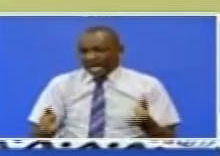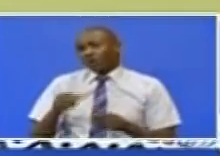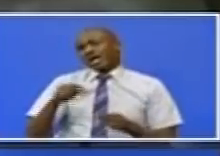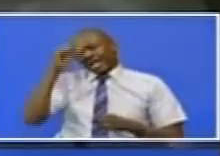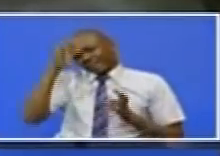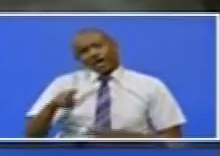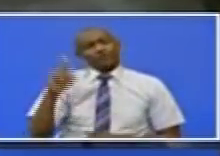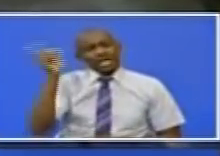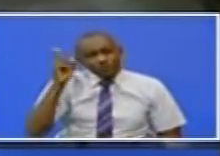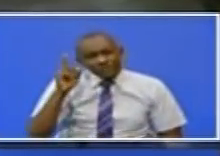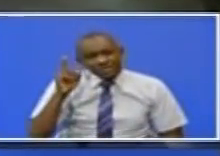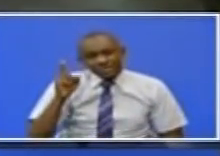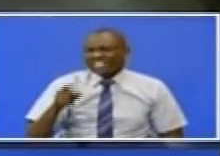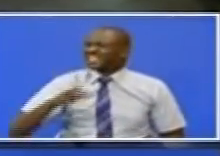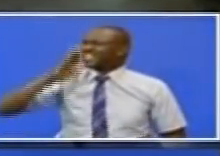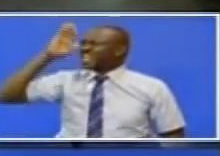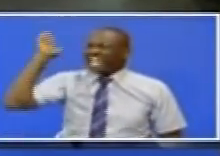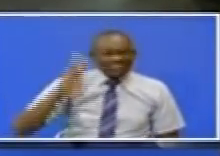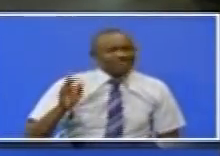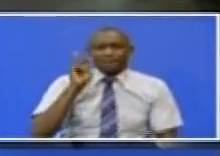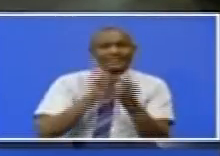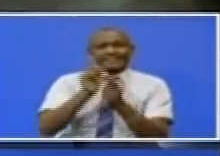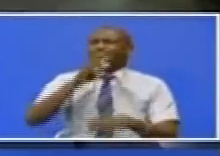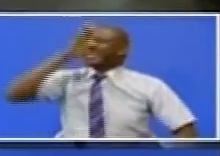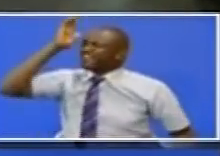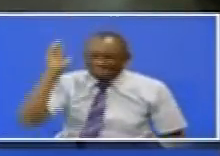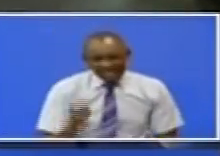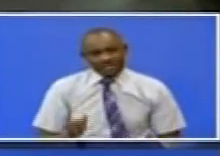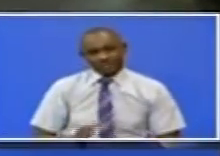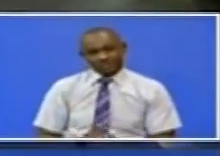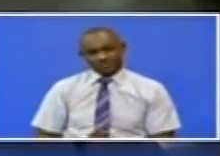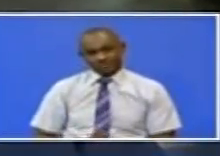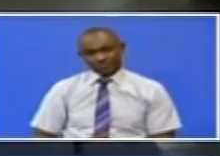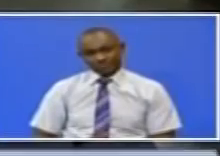Evans Kidero? I've never met Kidero